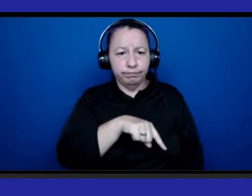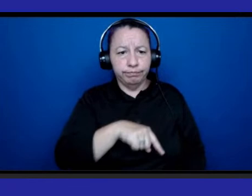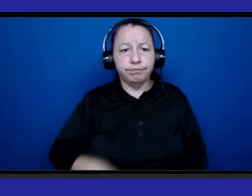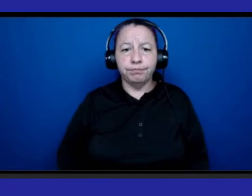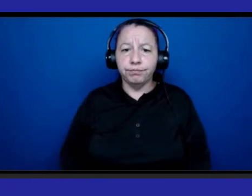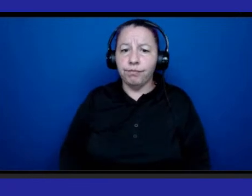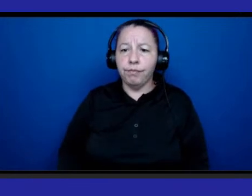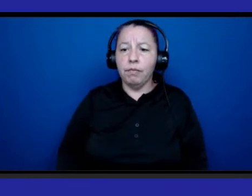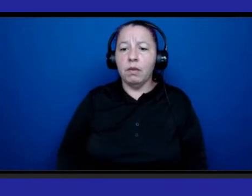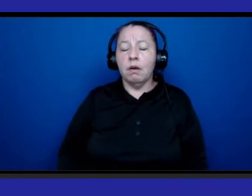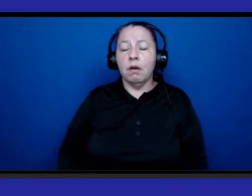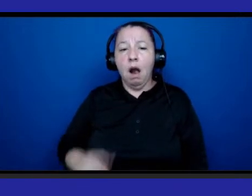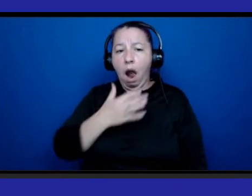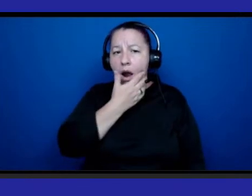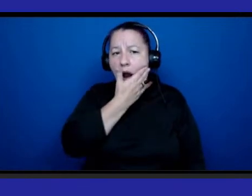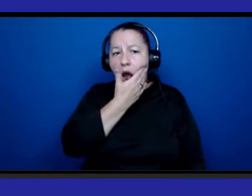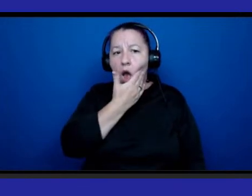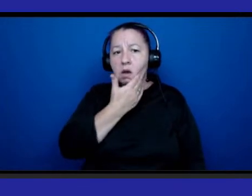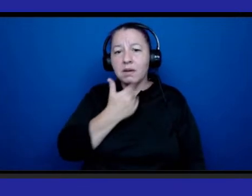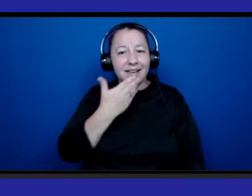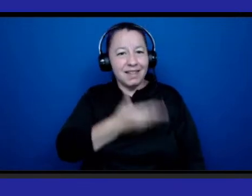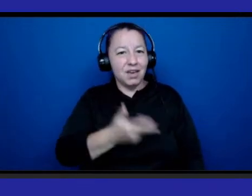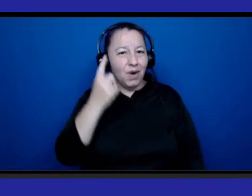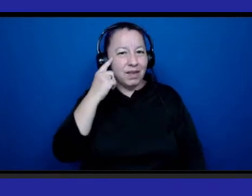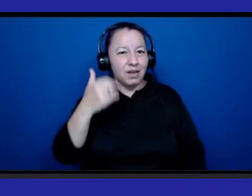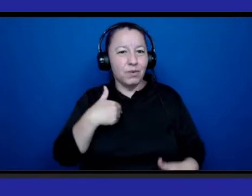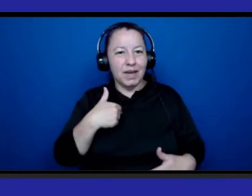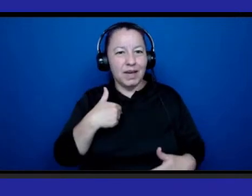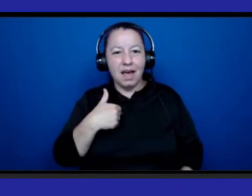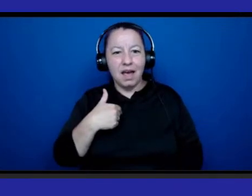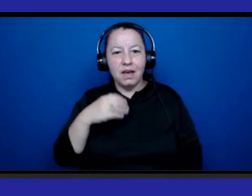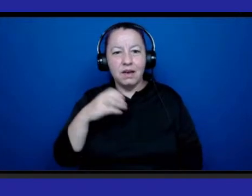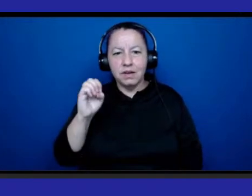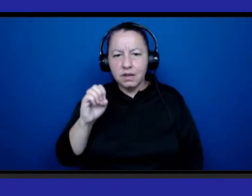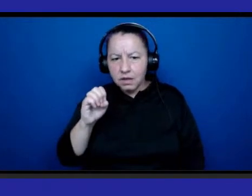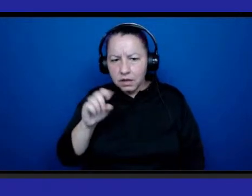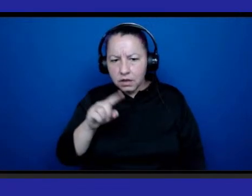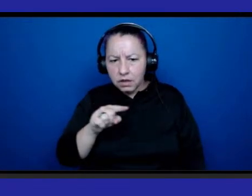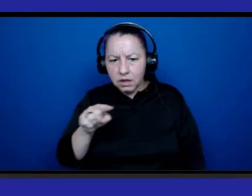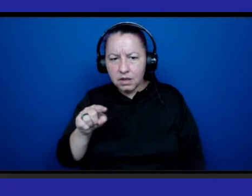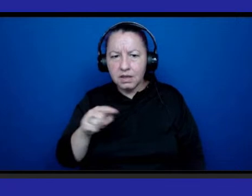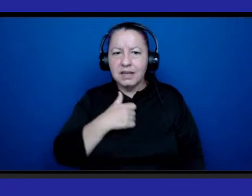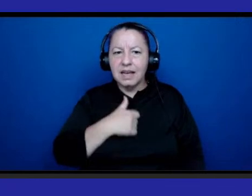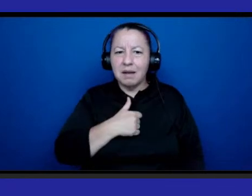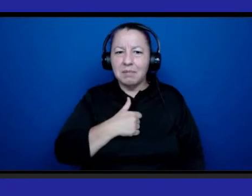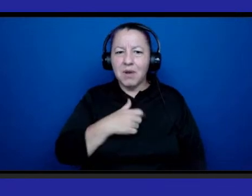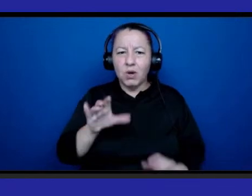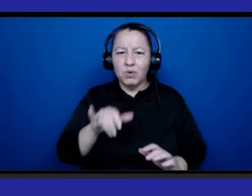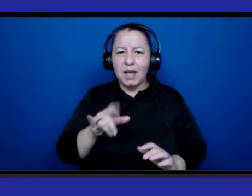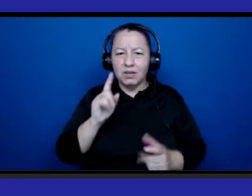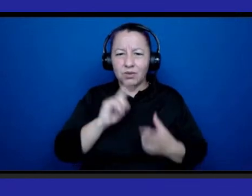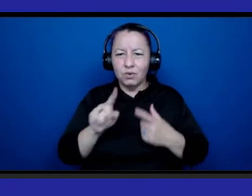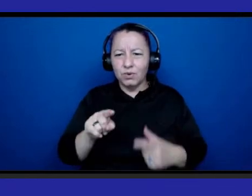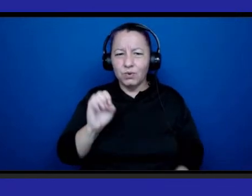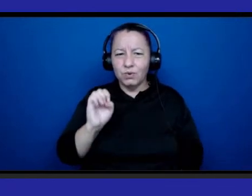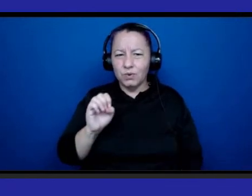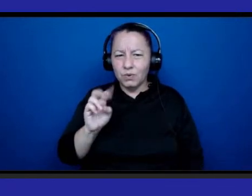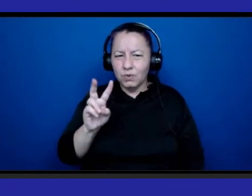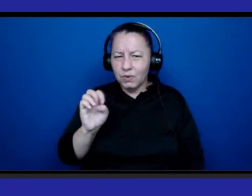Thank you. And I think we do have, Ibelis, I'm sorry to do this to you. I apologize. But